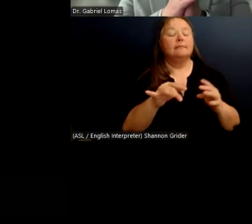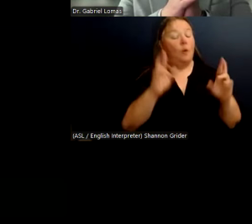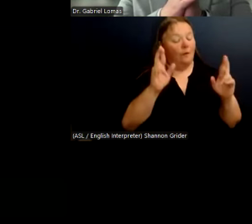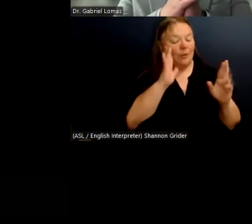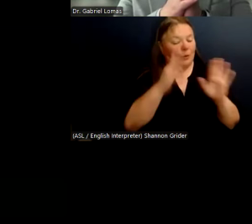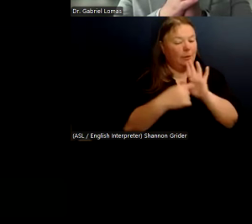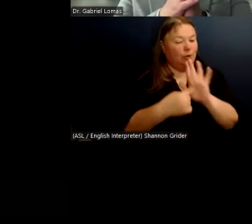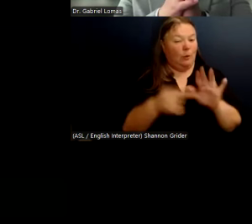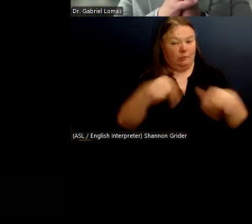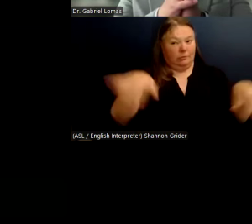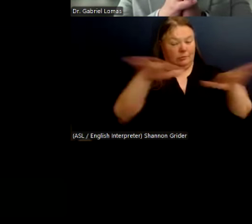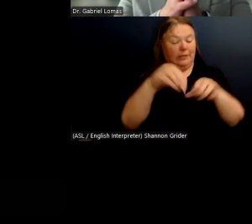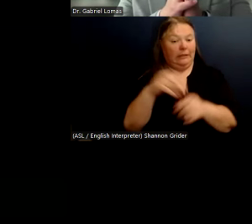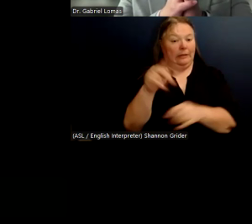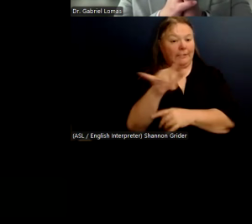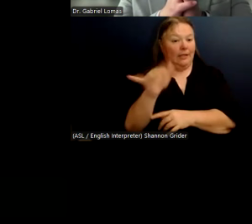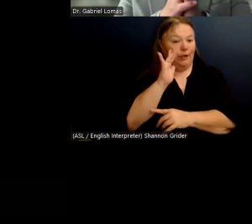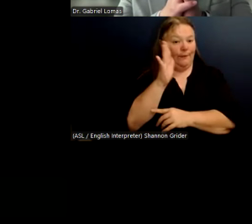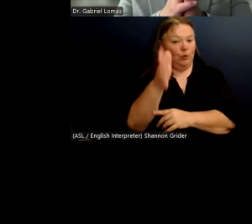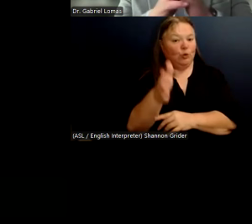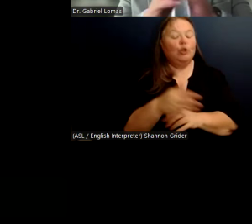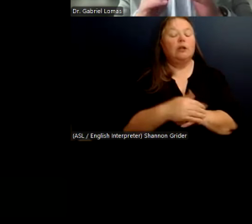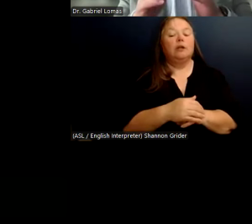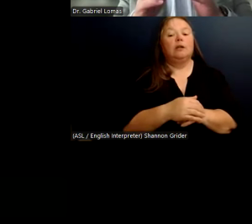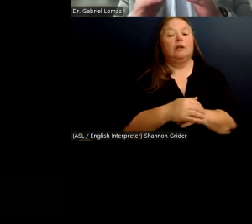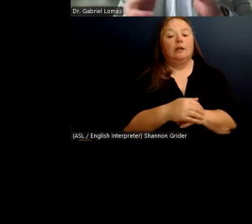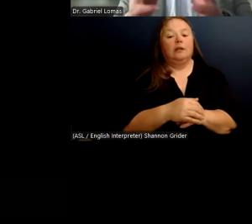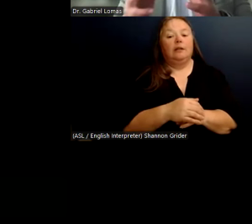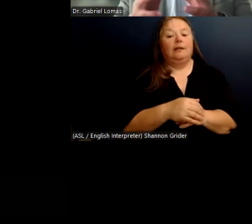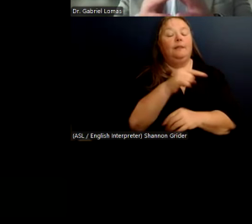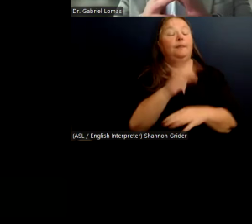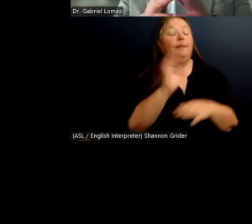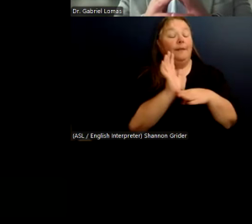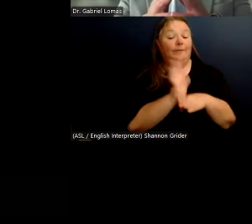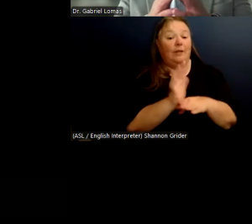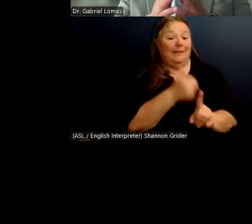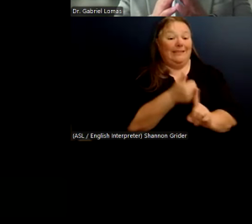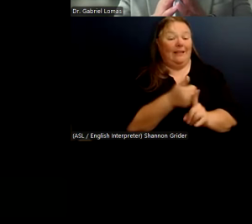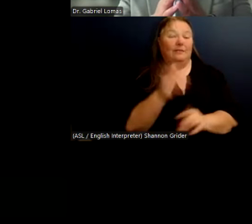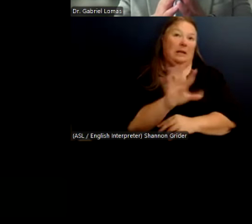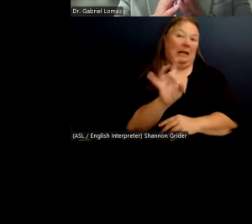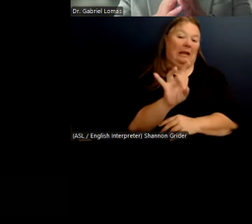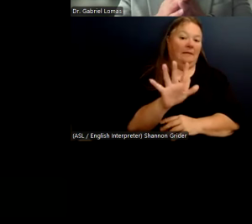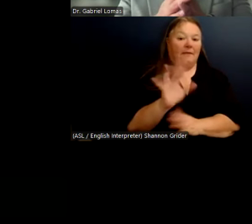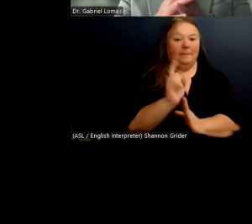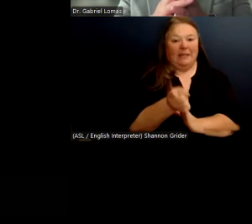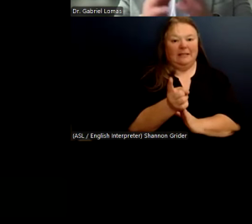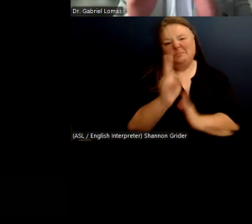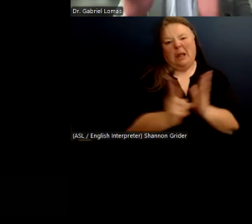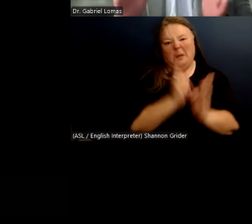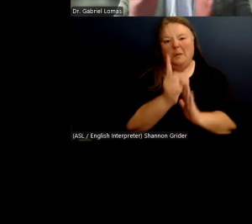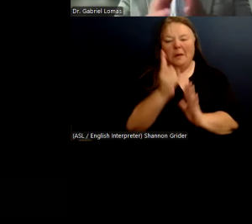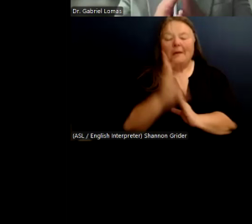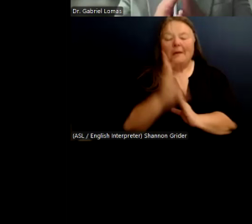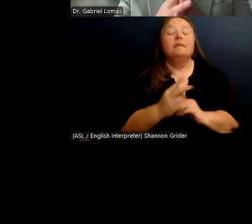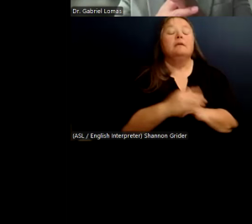there in Kentucky in the future. The film itself runs about 85 minutes or so. But you can